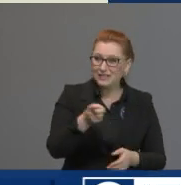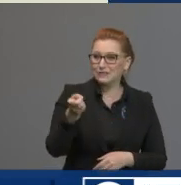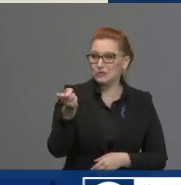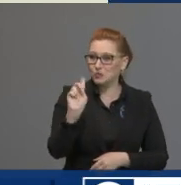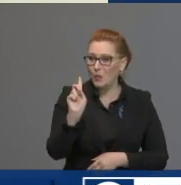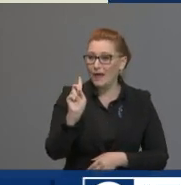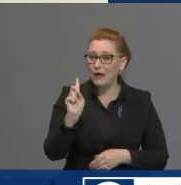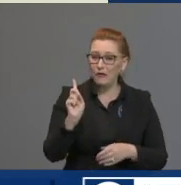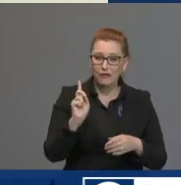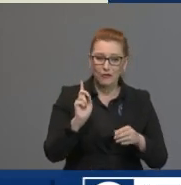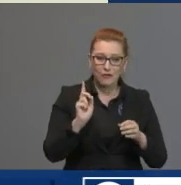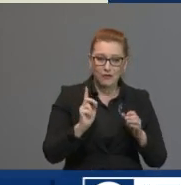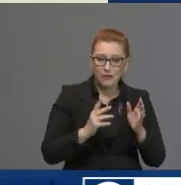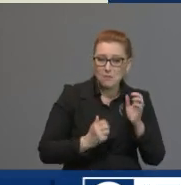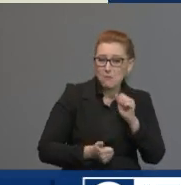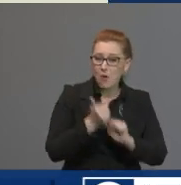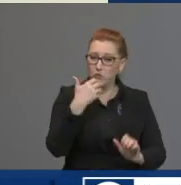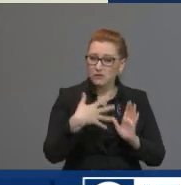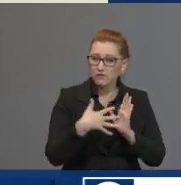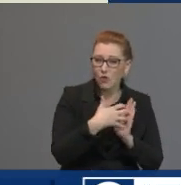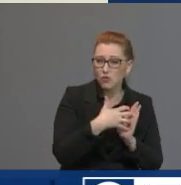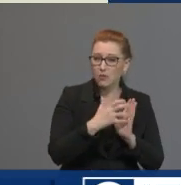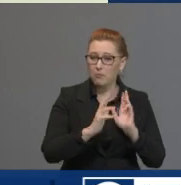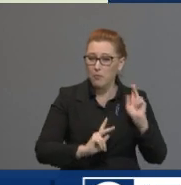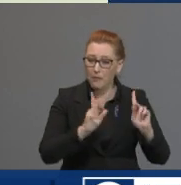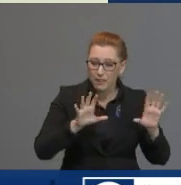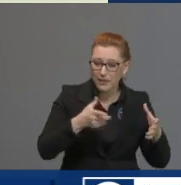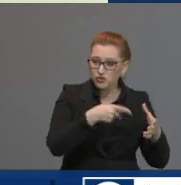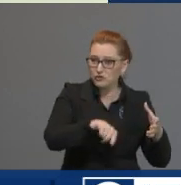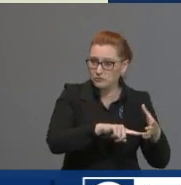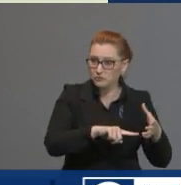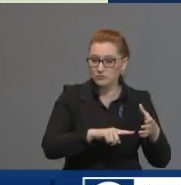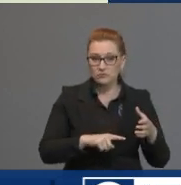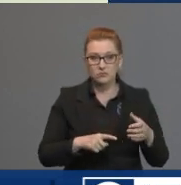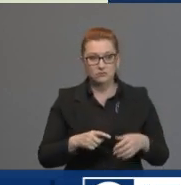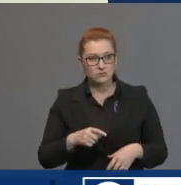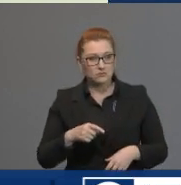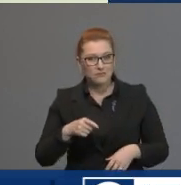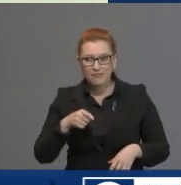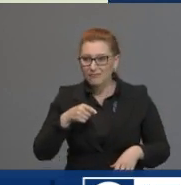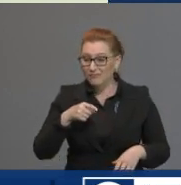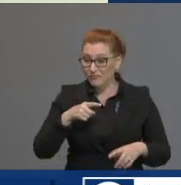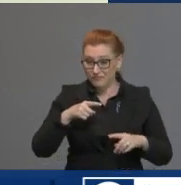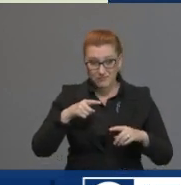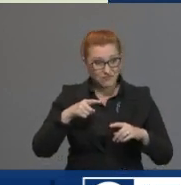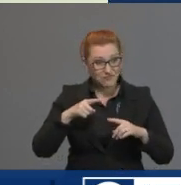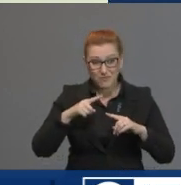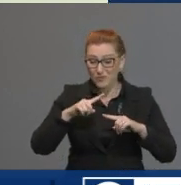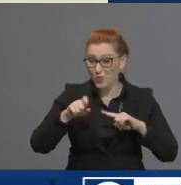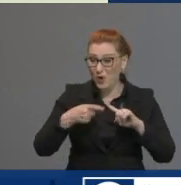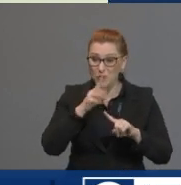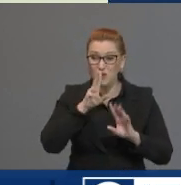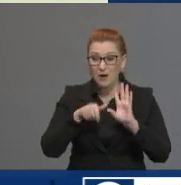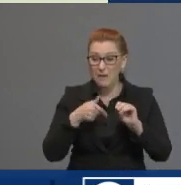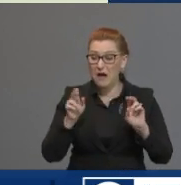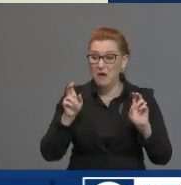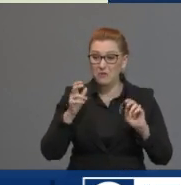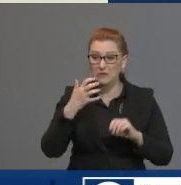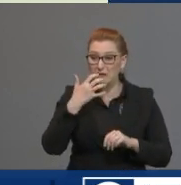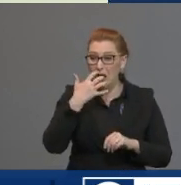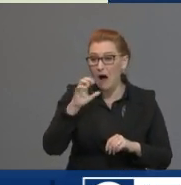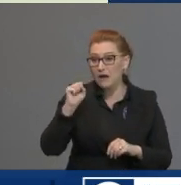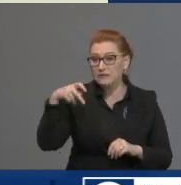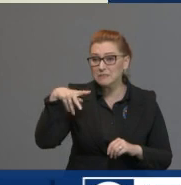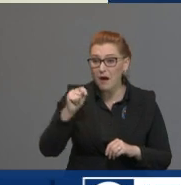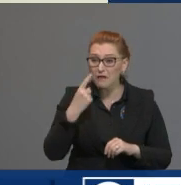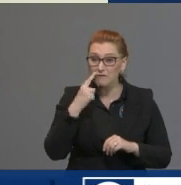is living. This is the focus. We're talking about what's happening around COVID-19. That's where our efforts